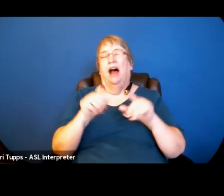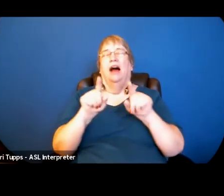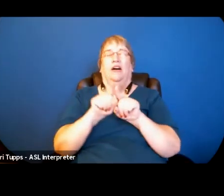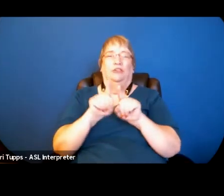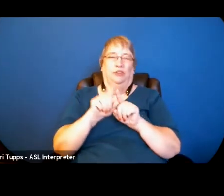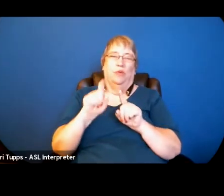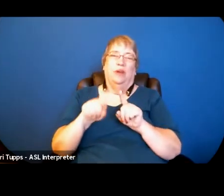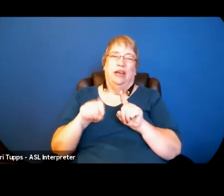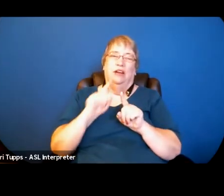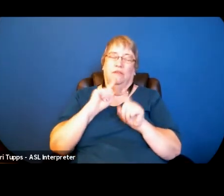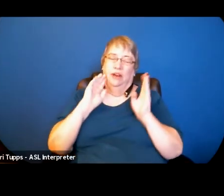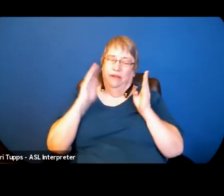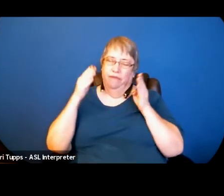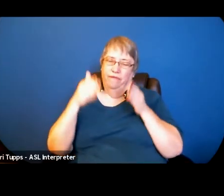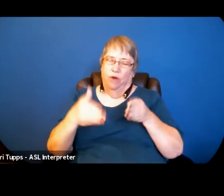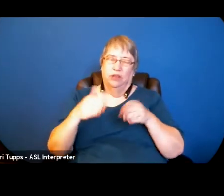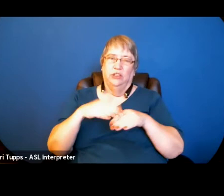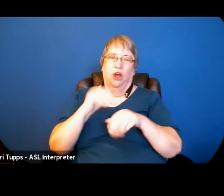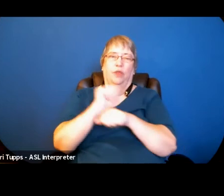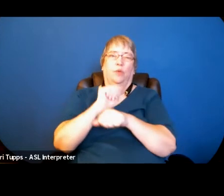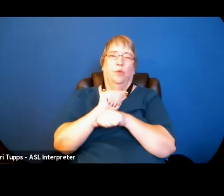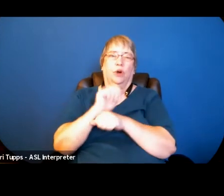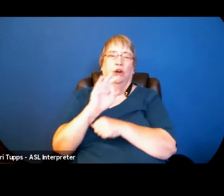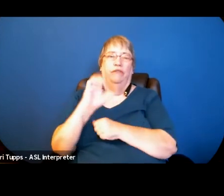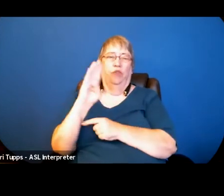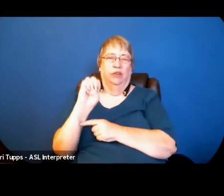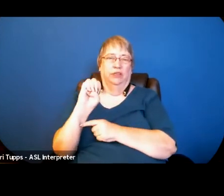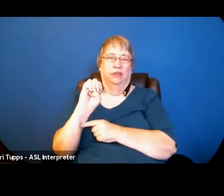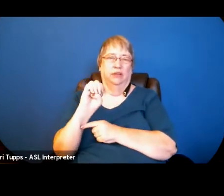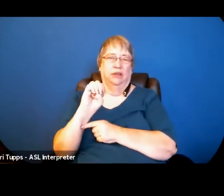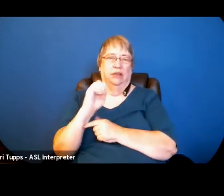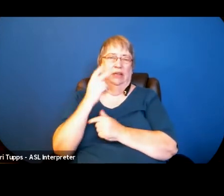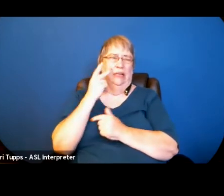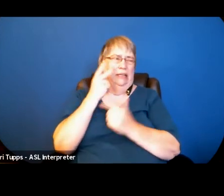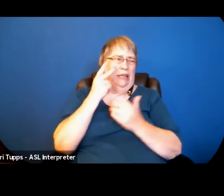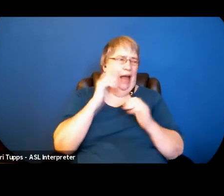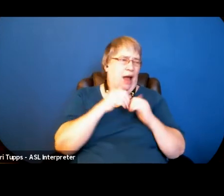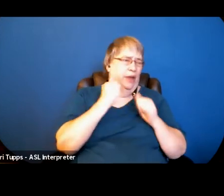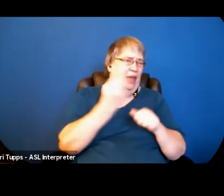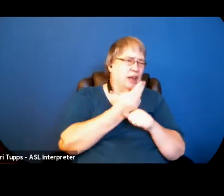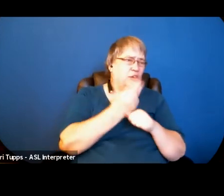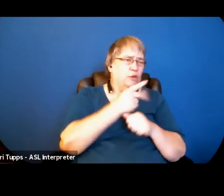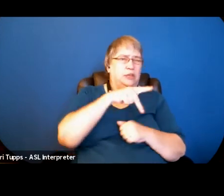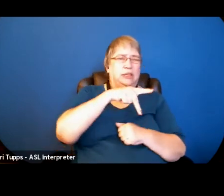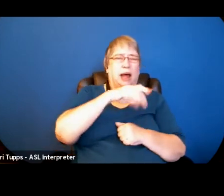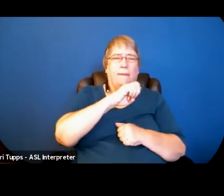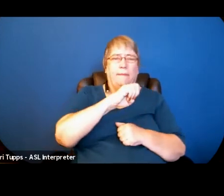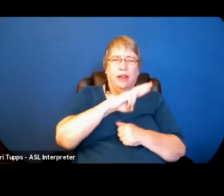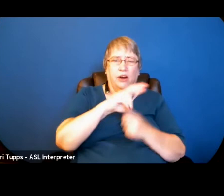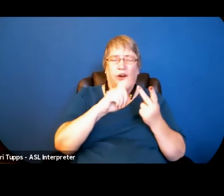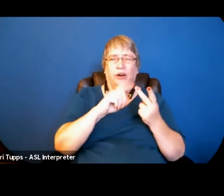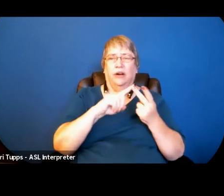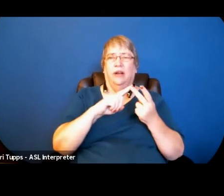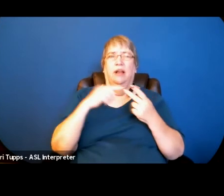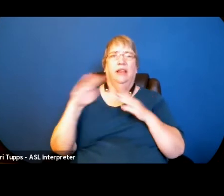around workforce, looking at opportunities to leverage peers, the behavioral health aid model, and